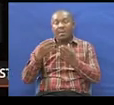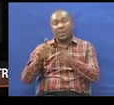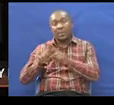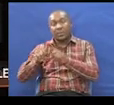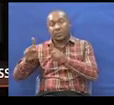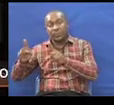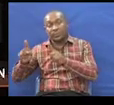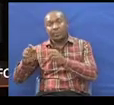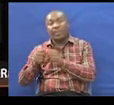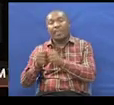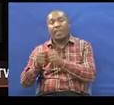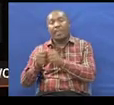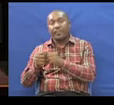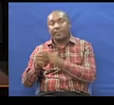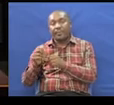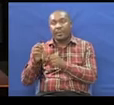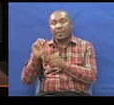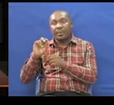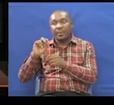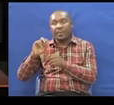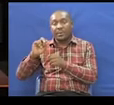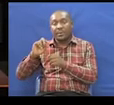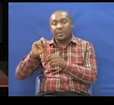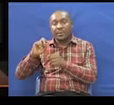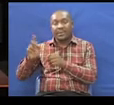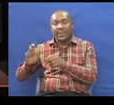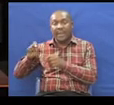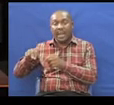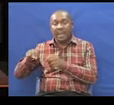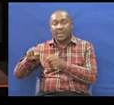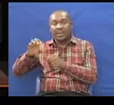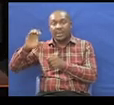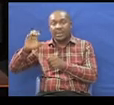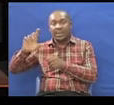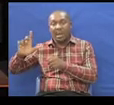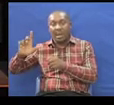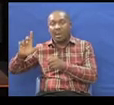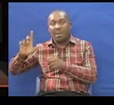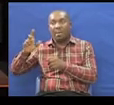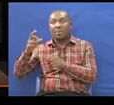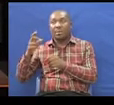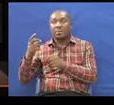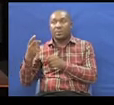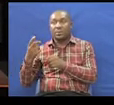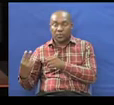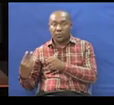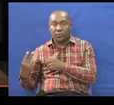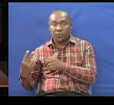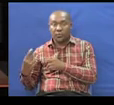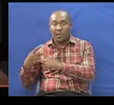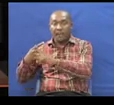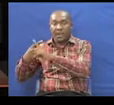formula. Now we have seen the setup of the diagram. We have seen the reaction taking place, the Wade